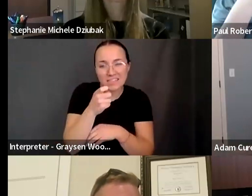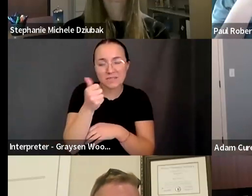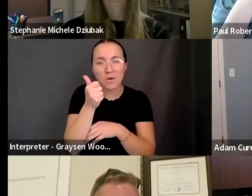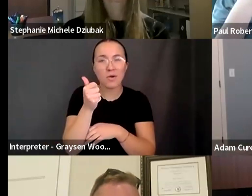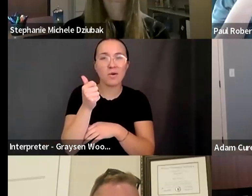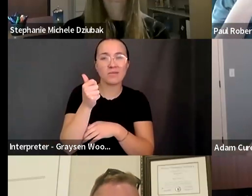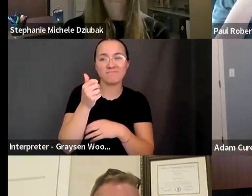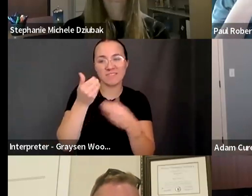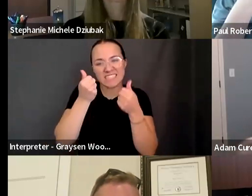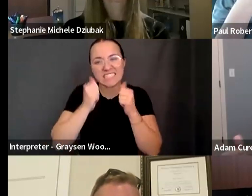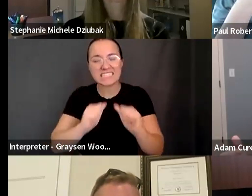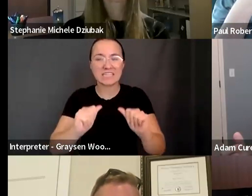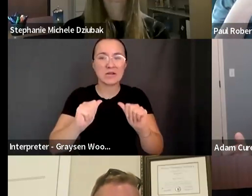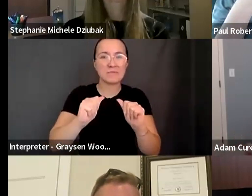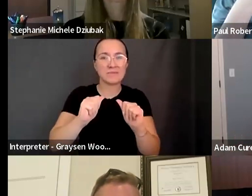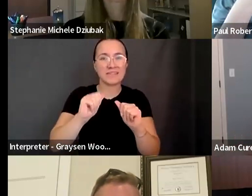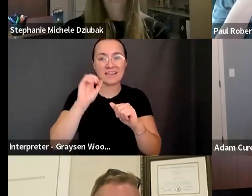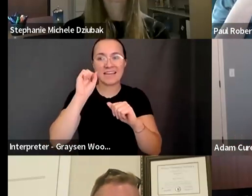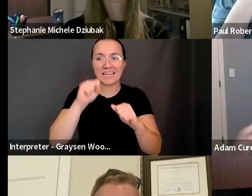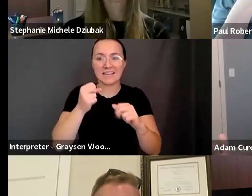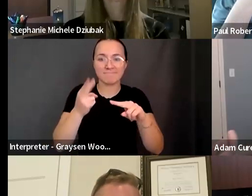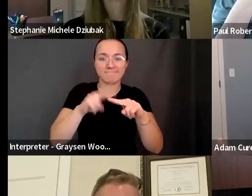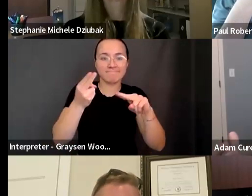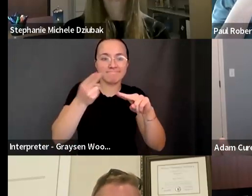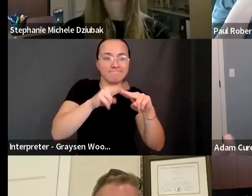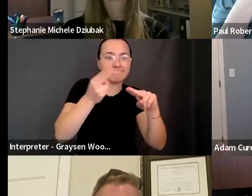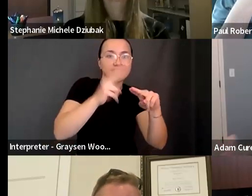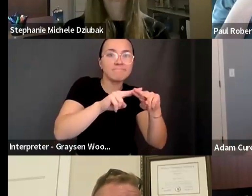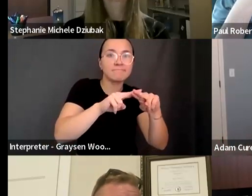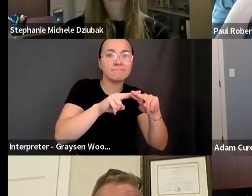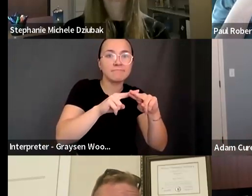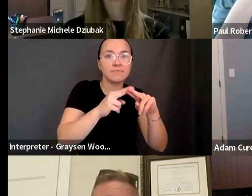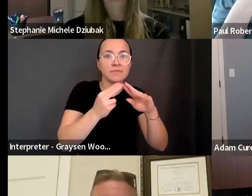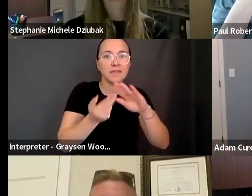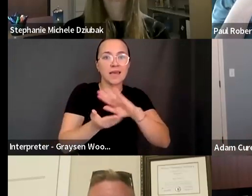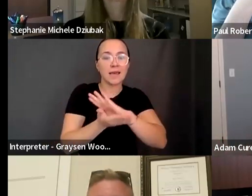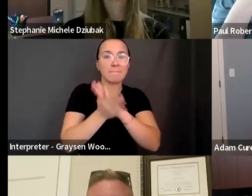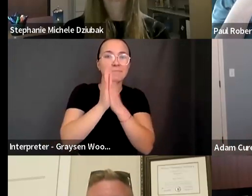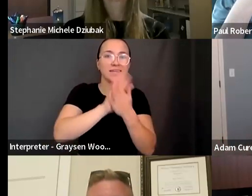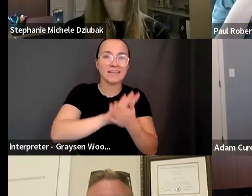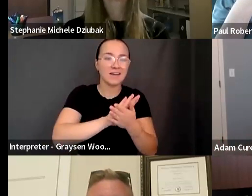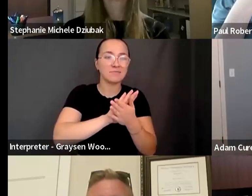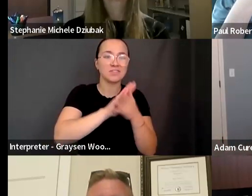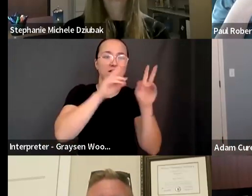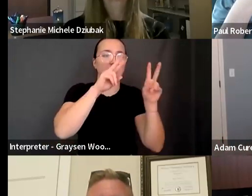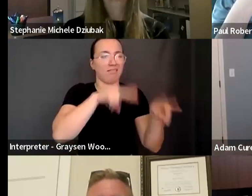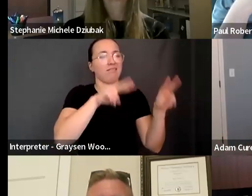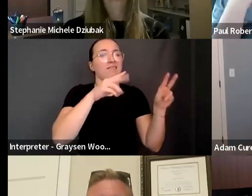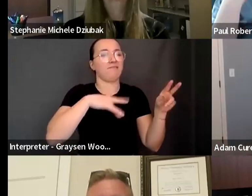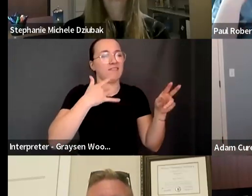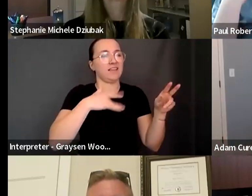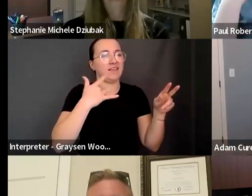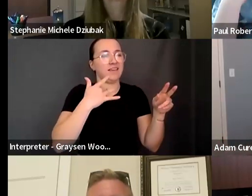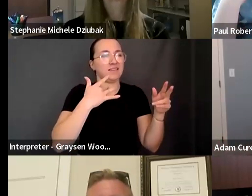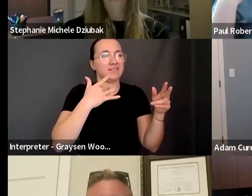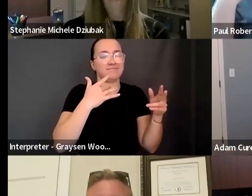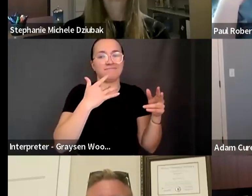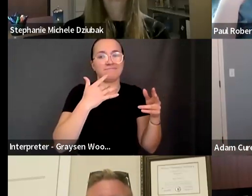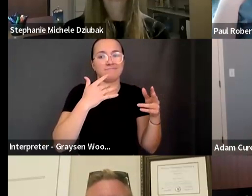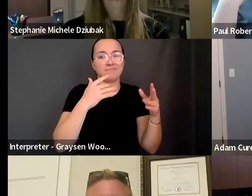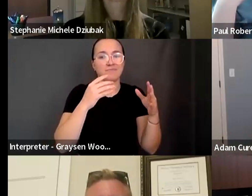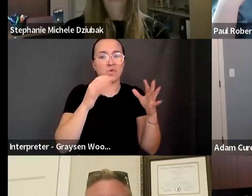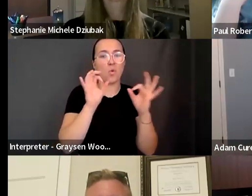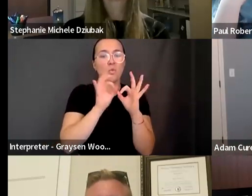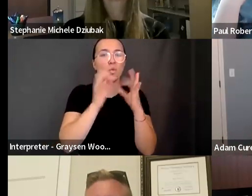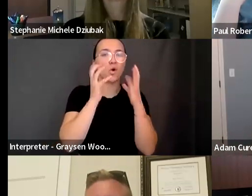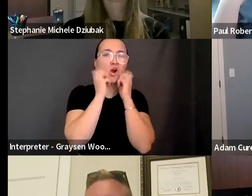slights can accumulate and be themselves sort of undermine a person's own sense of self-worth. And